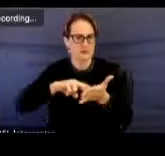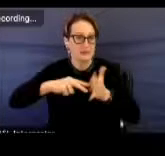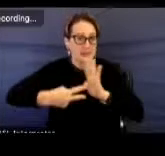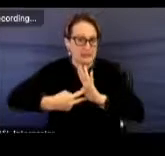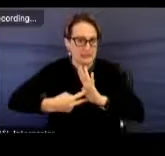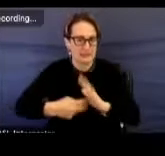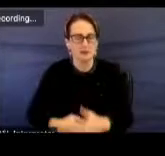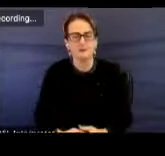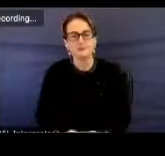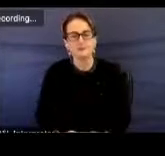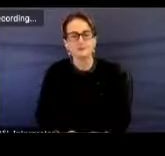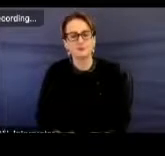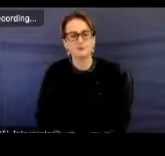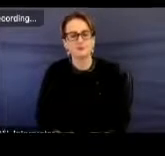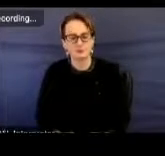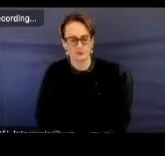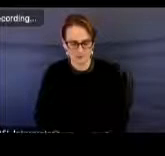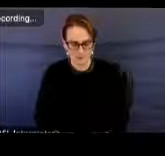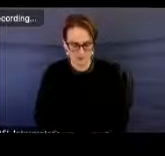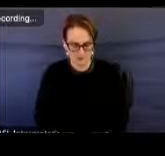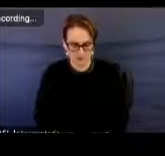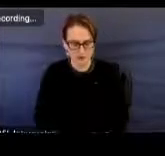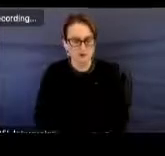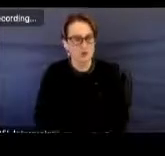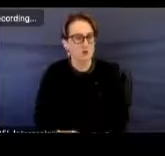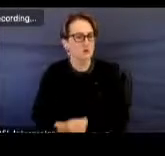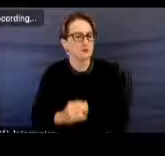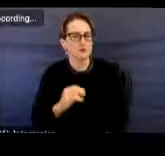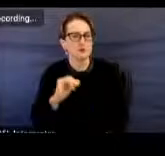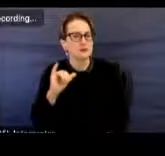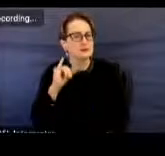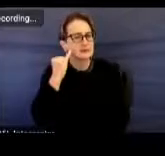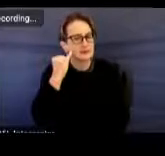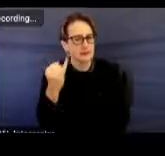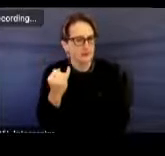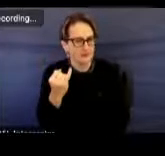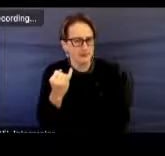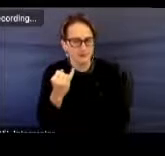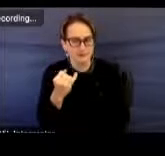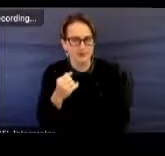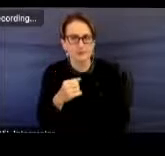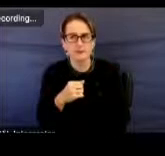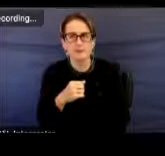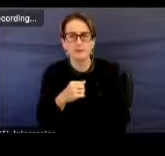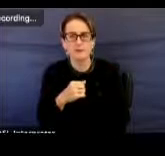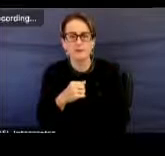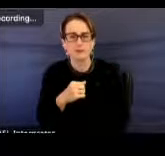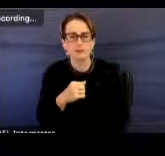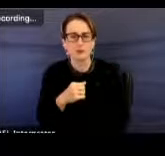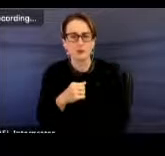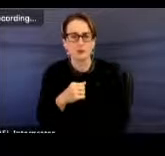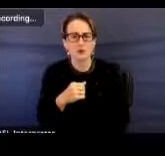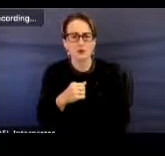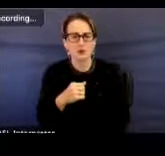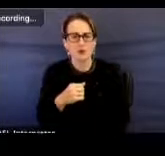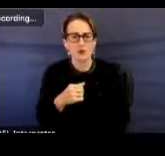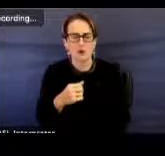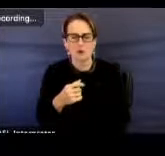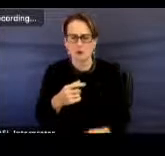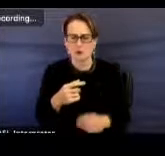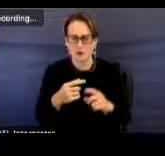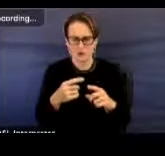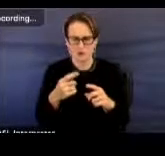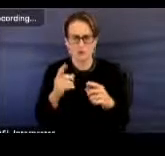Yep. To along a very similar vein, I was just curious about one of the additions that was mentioned